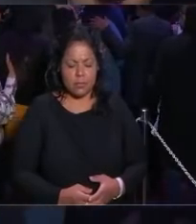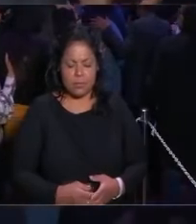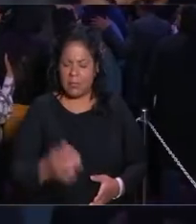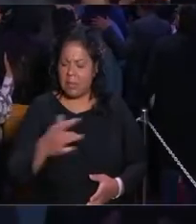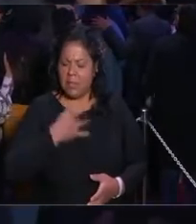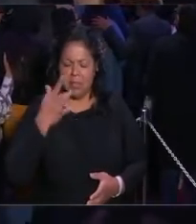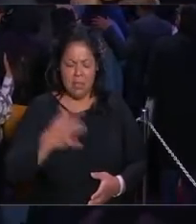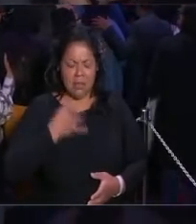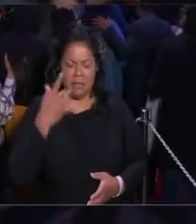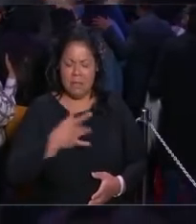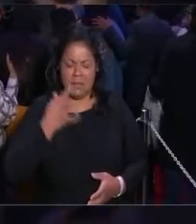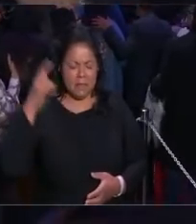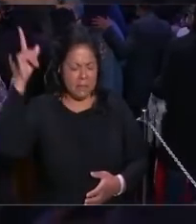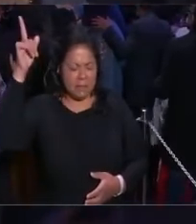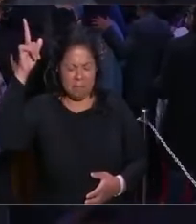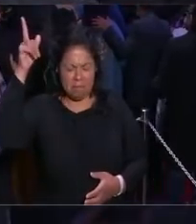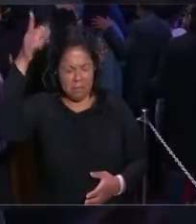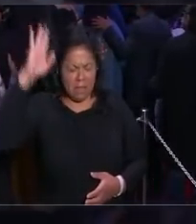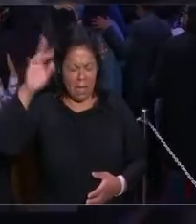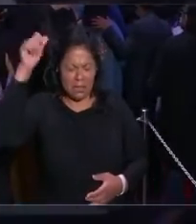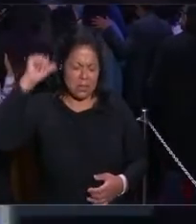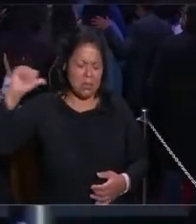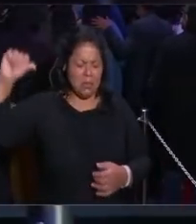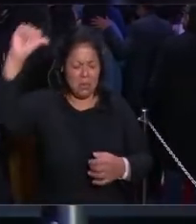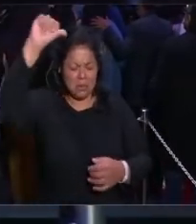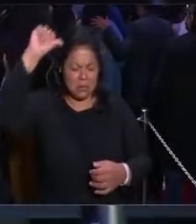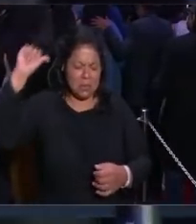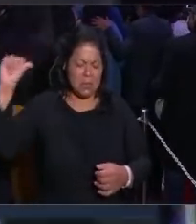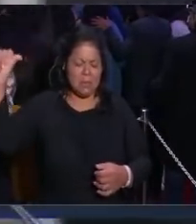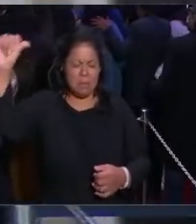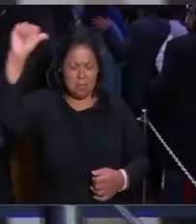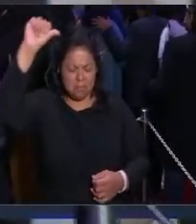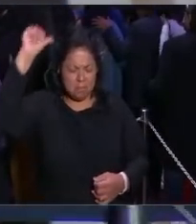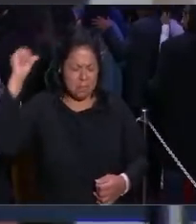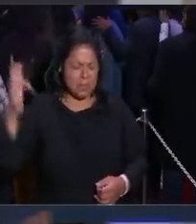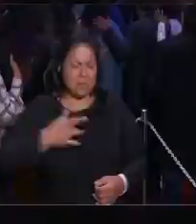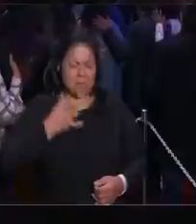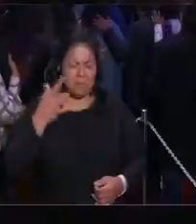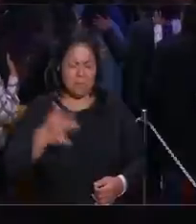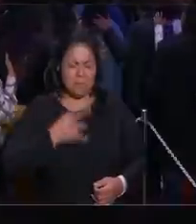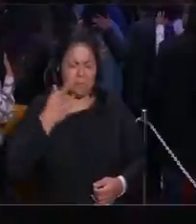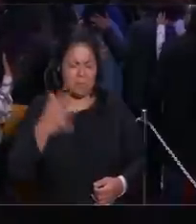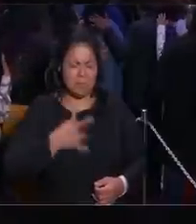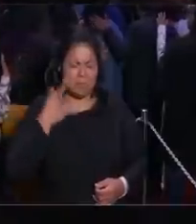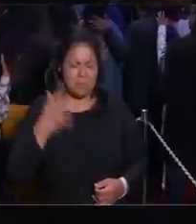I feel the anointing of God. Puedo sentir la unción de Dios.